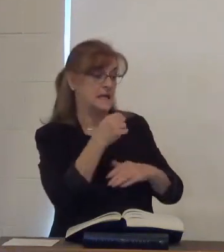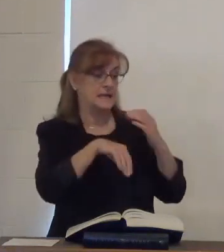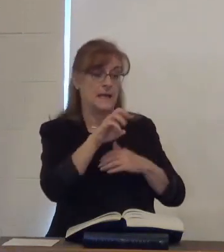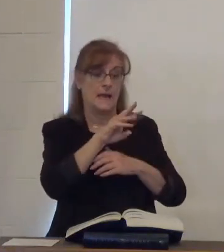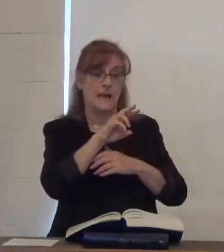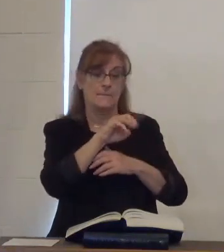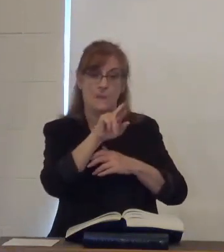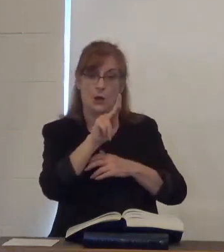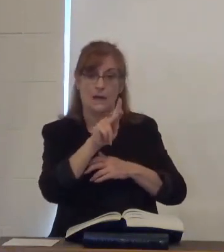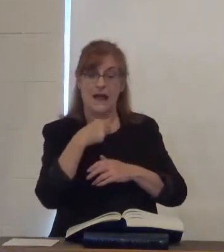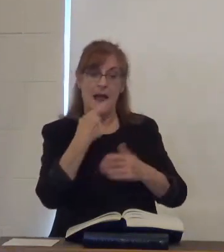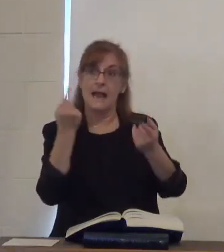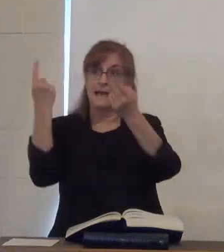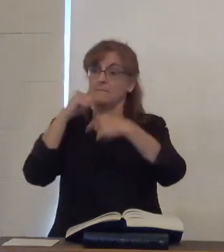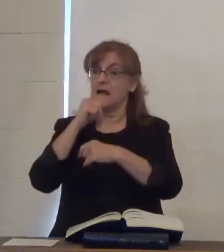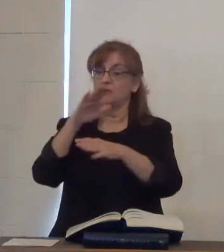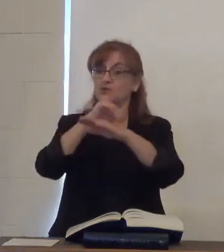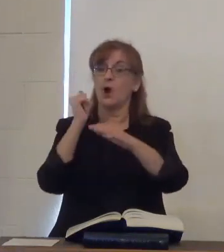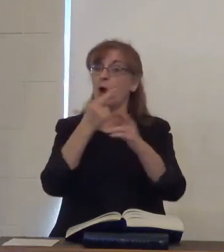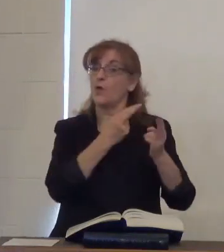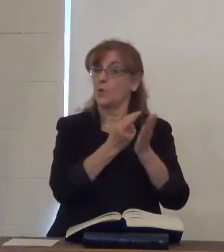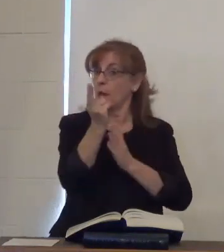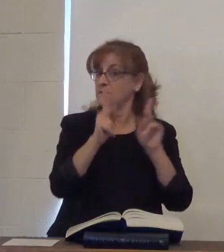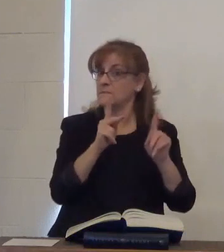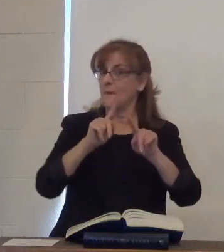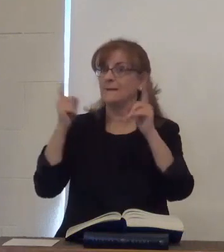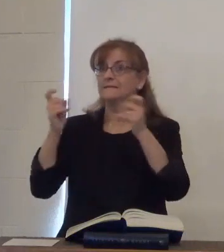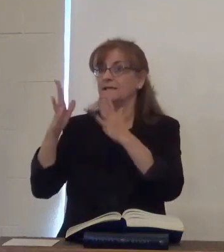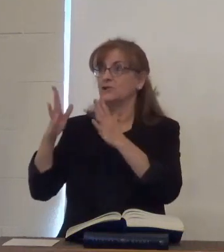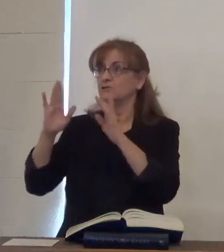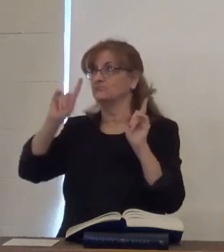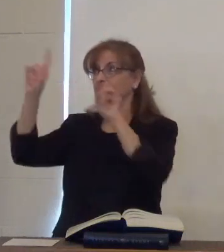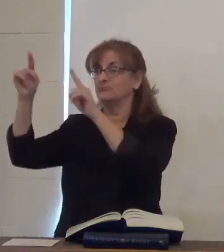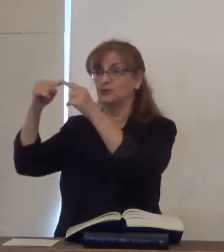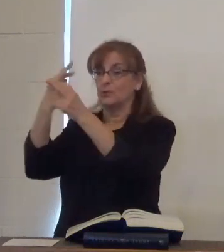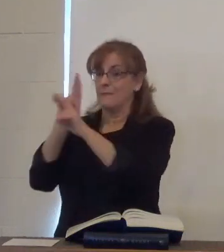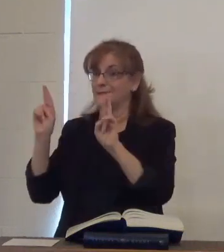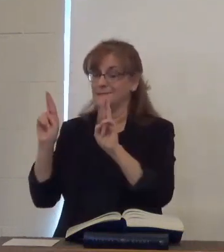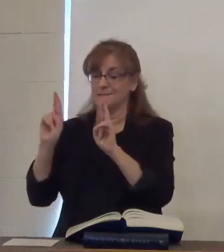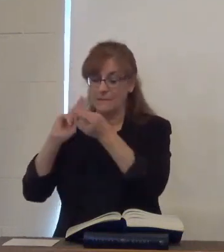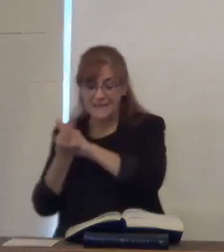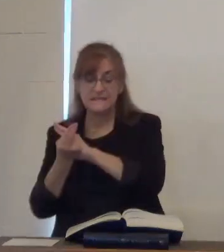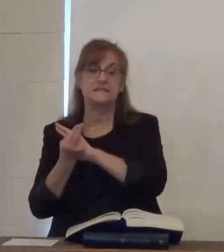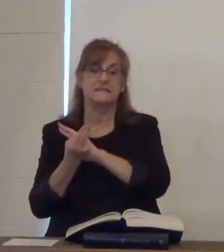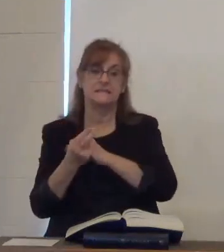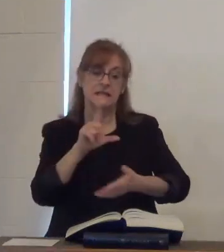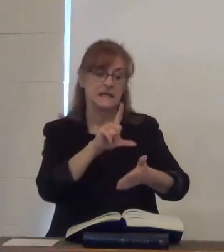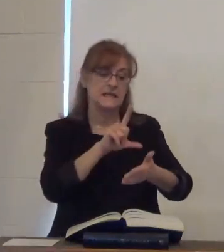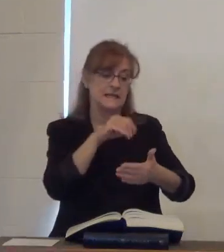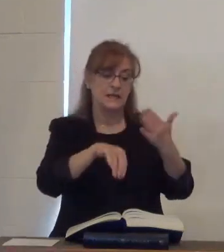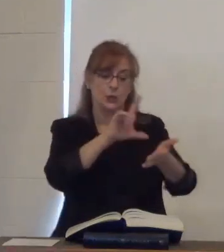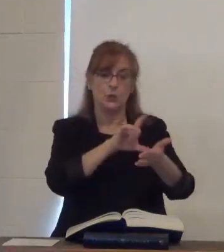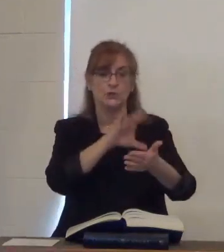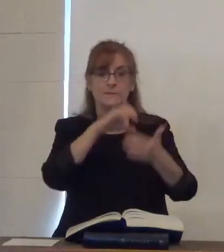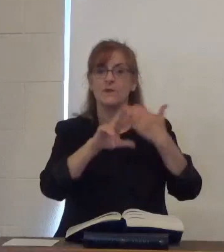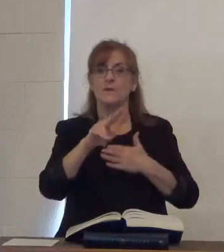2:17, I came not to call the righteous but sinners to repentance. And in Luke 13:3, he said, except ye repent, ye